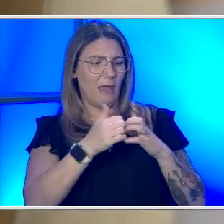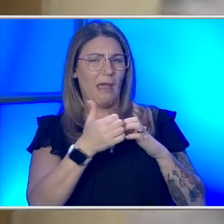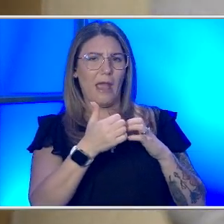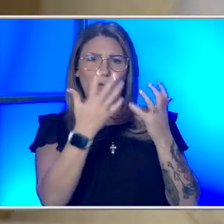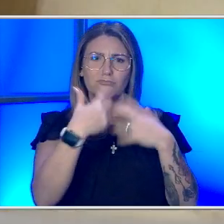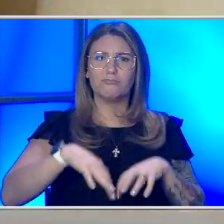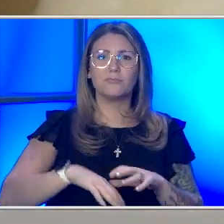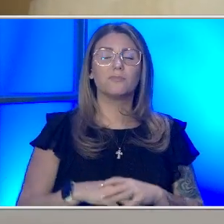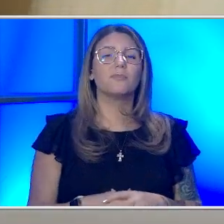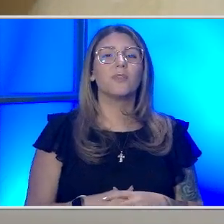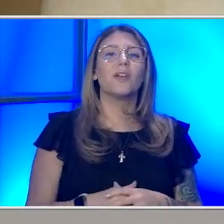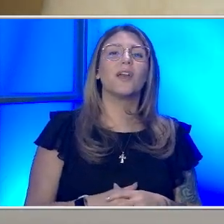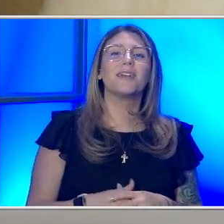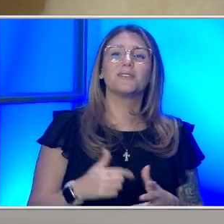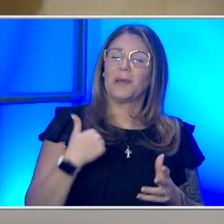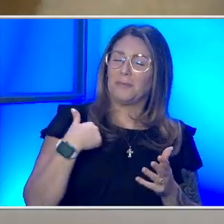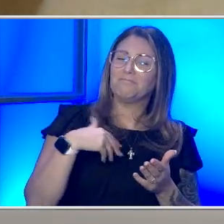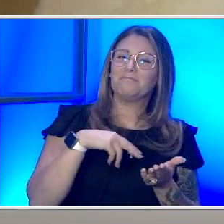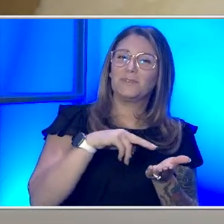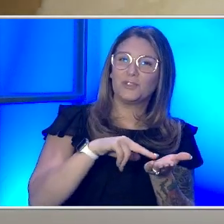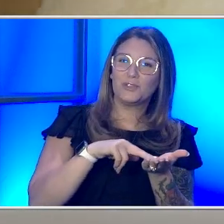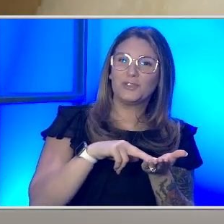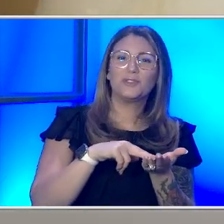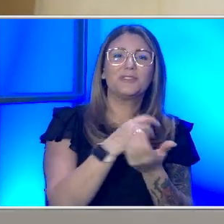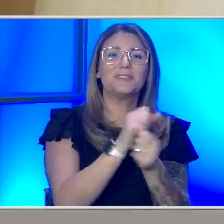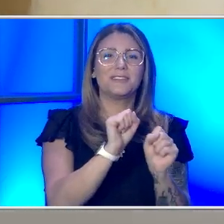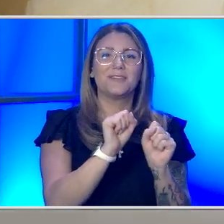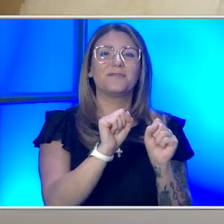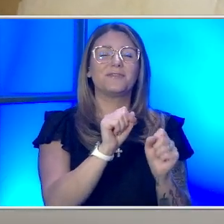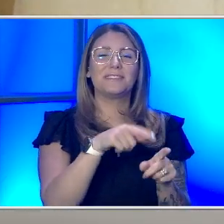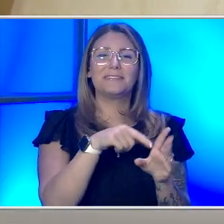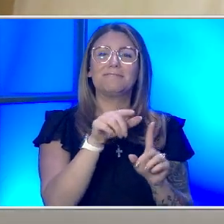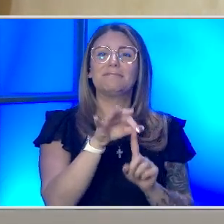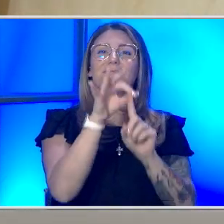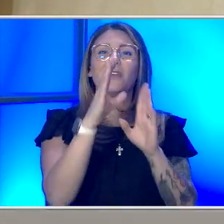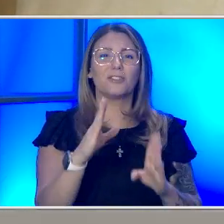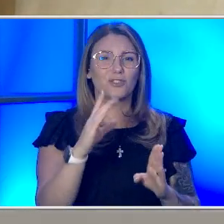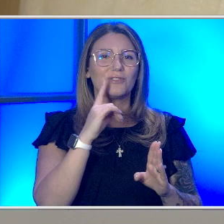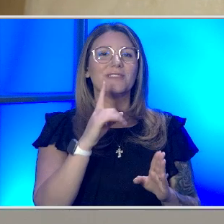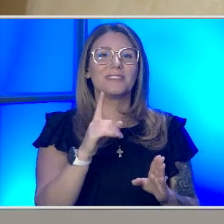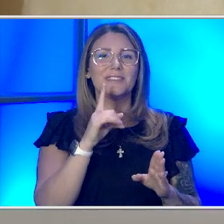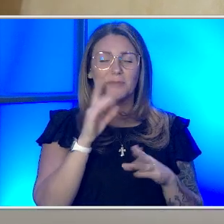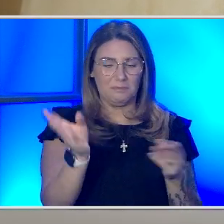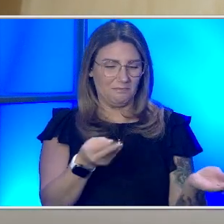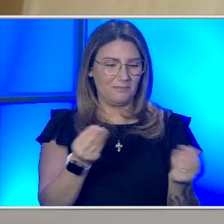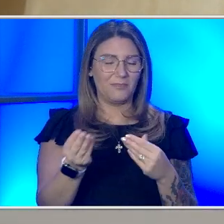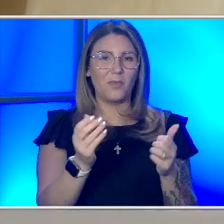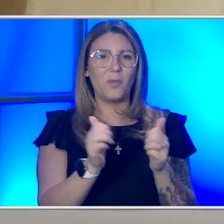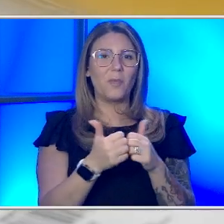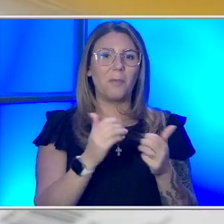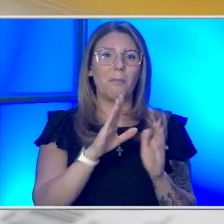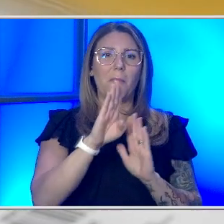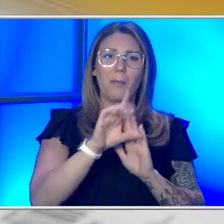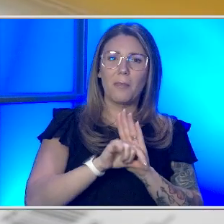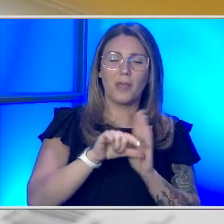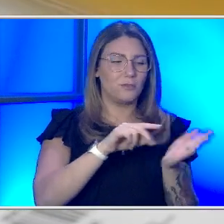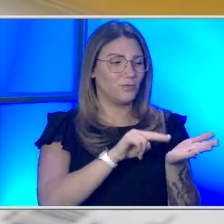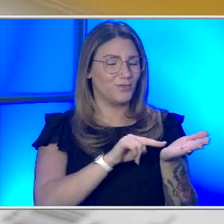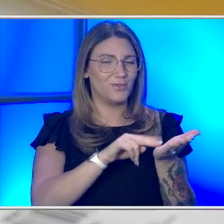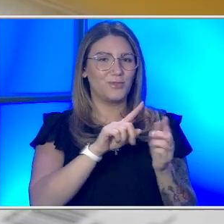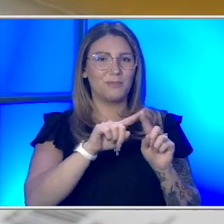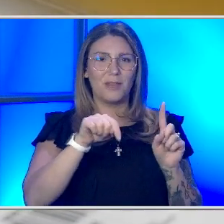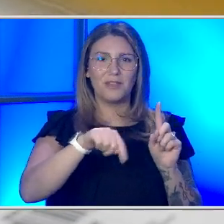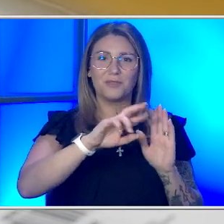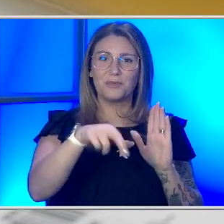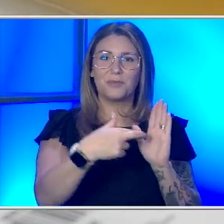safety nursing specialist, and my role is truly a liaison between blood bank and nursing. My background is in nursing, but in this role I work really closely with our